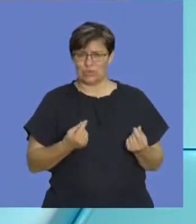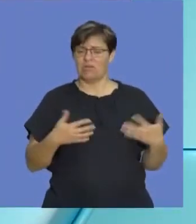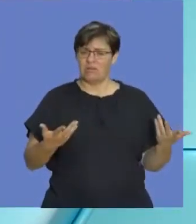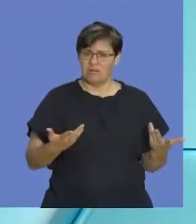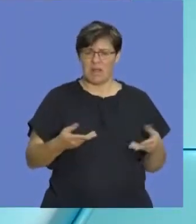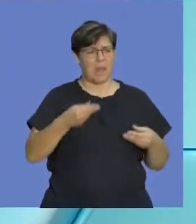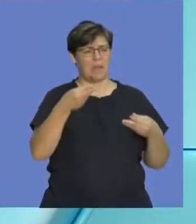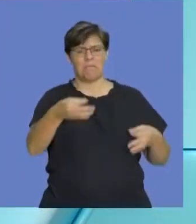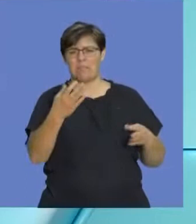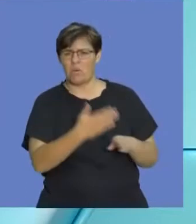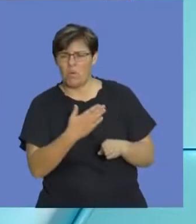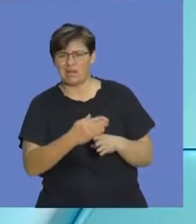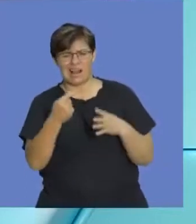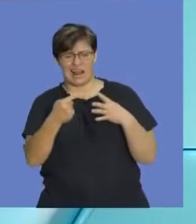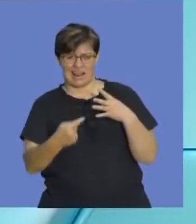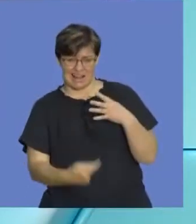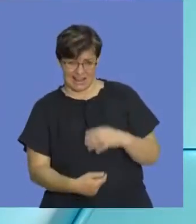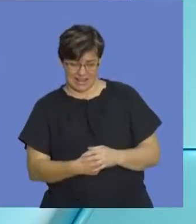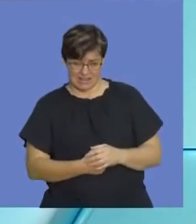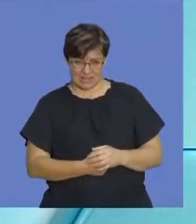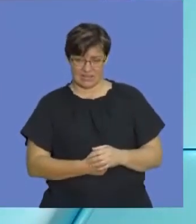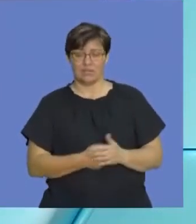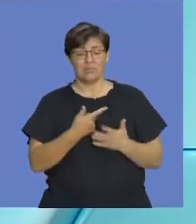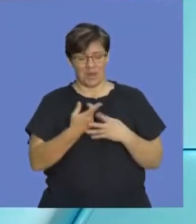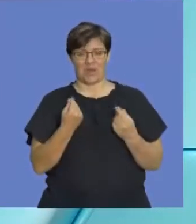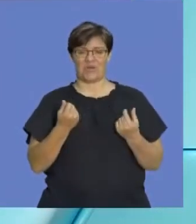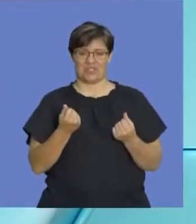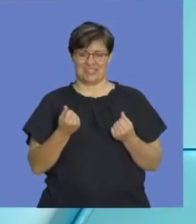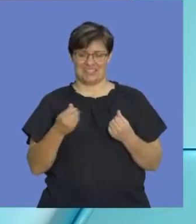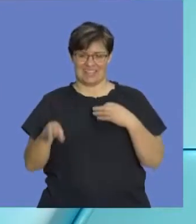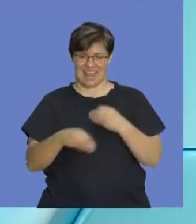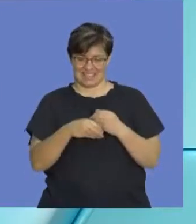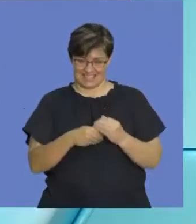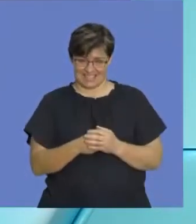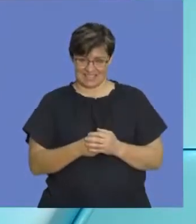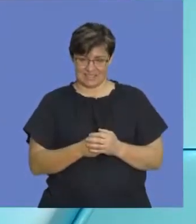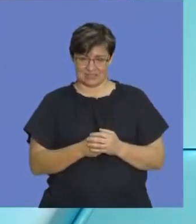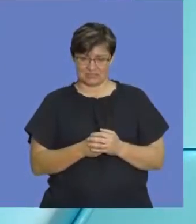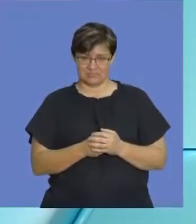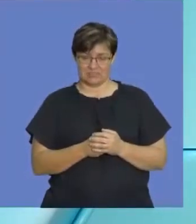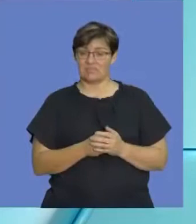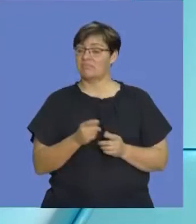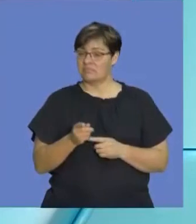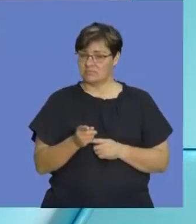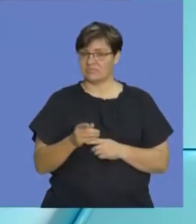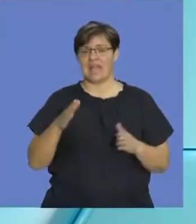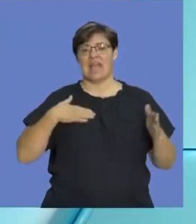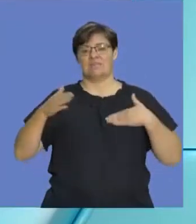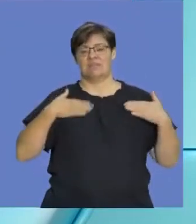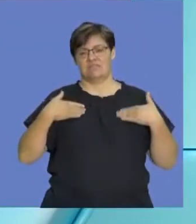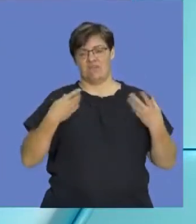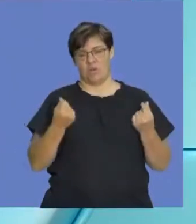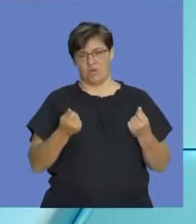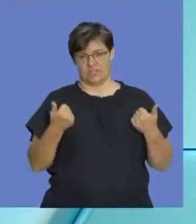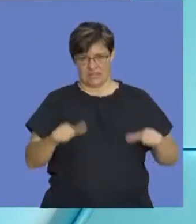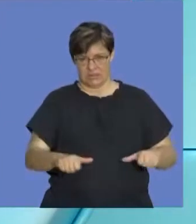etc. So those are also costs that you have to pay for, and that will be your administrative cost account. Okay, so